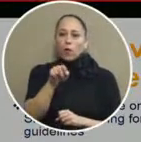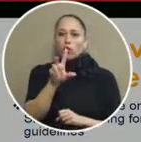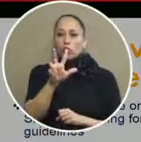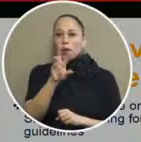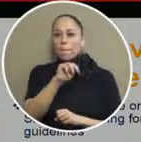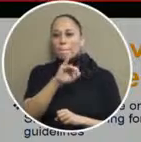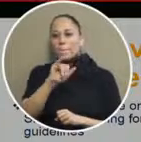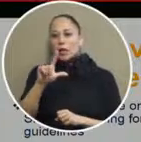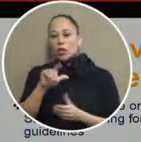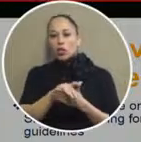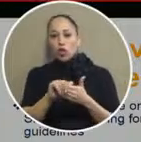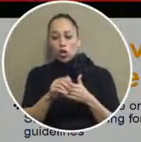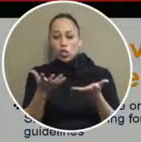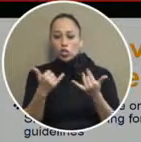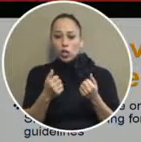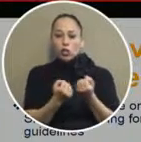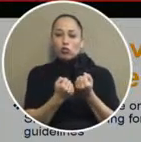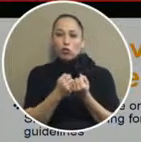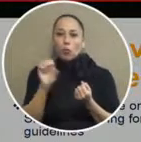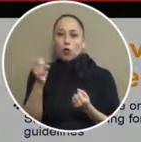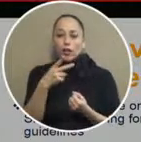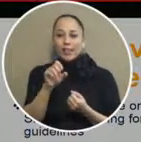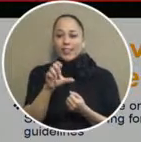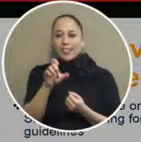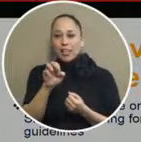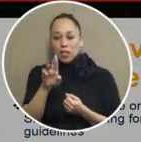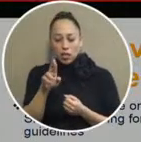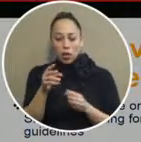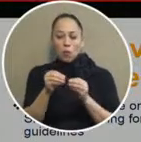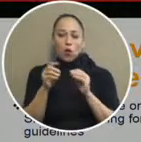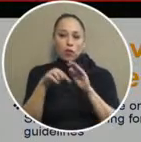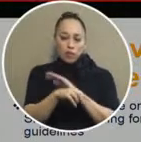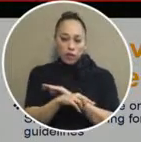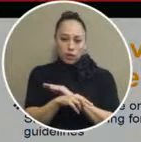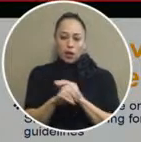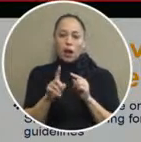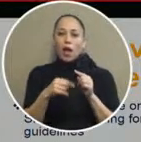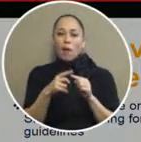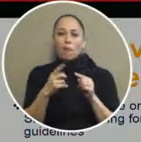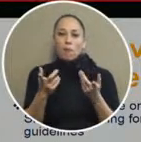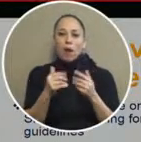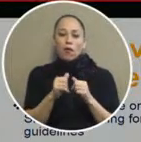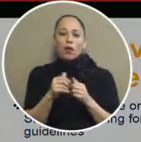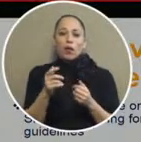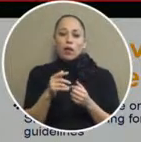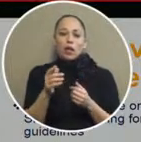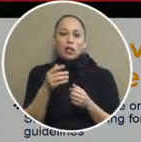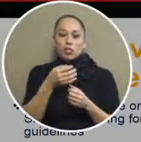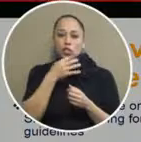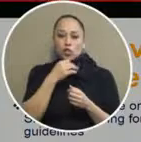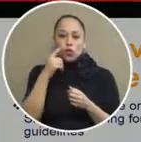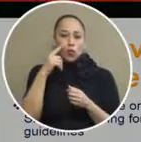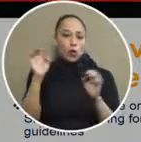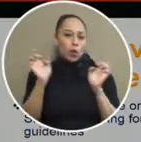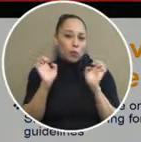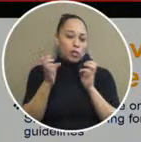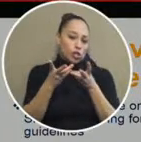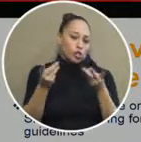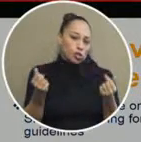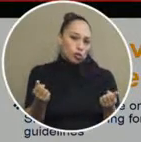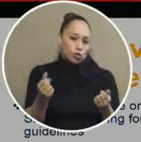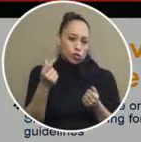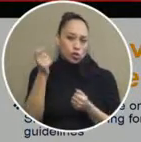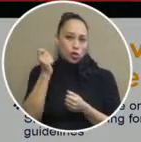to date in support of the shelter, and I will get into detail about what that's going to later. That's coming out of the Emergency Solutions